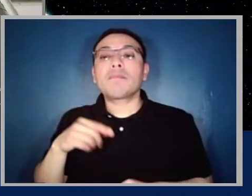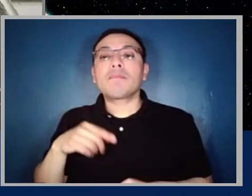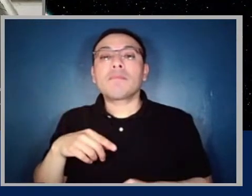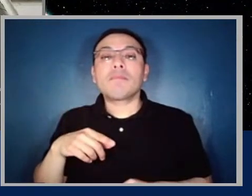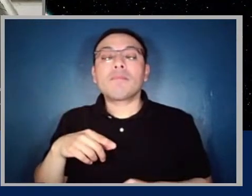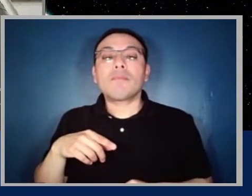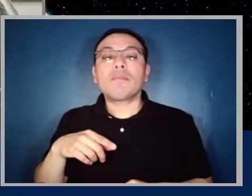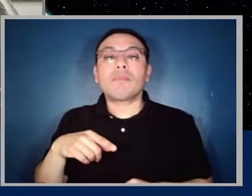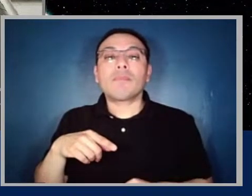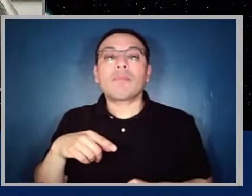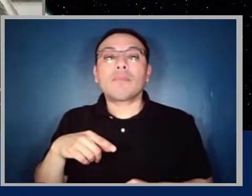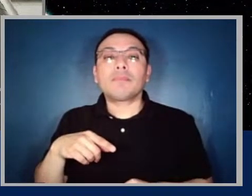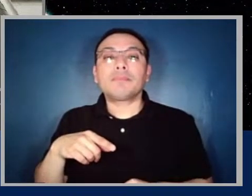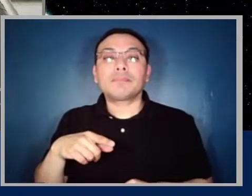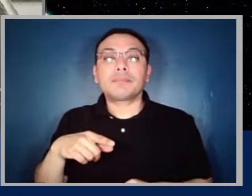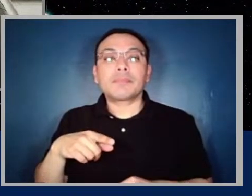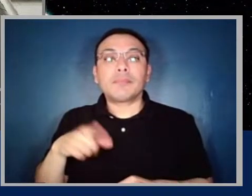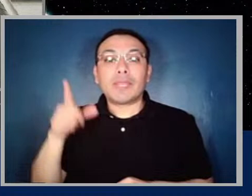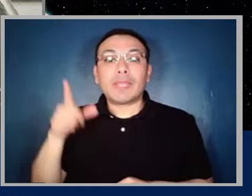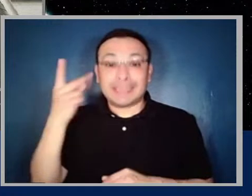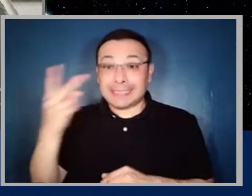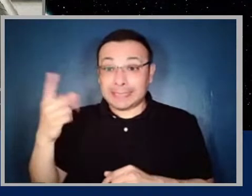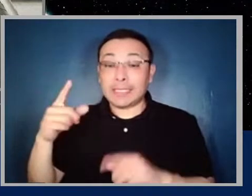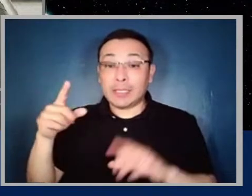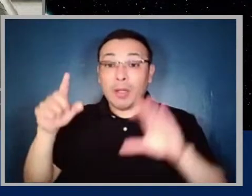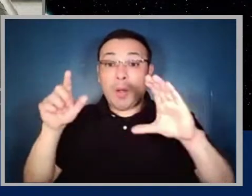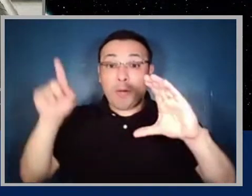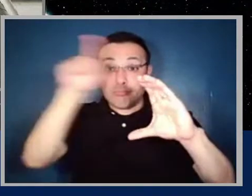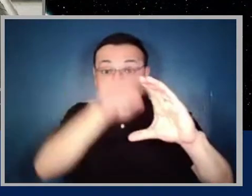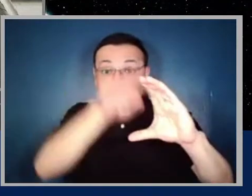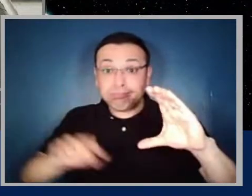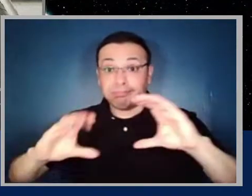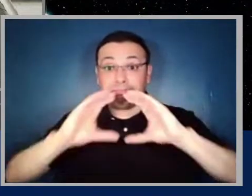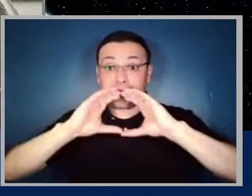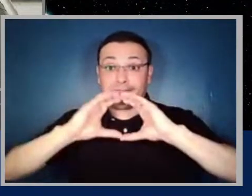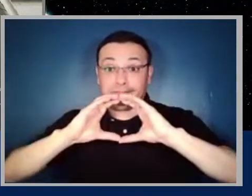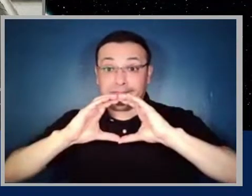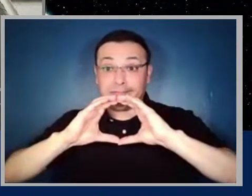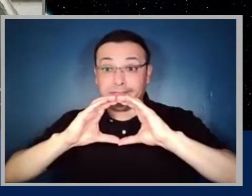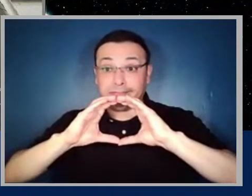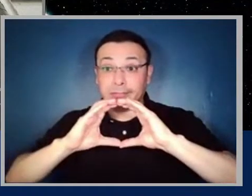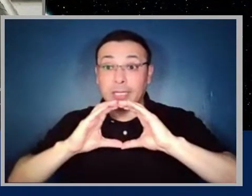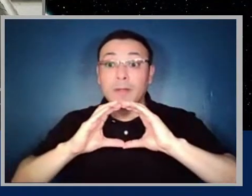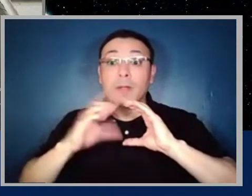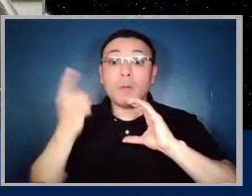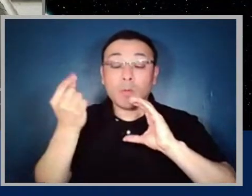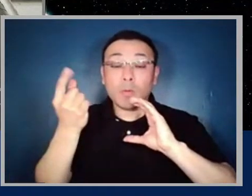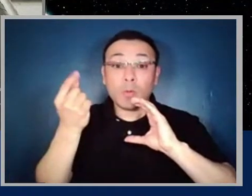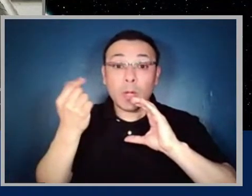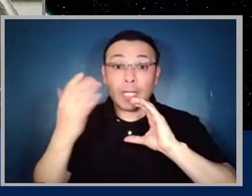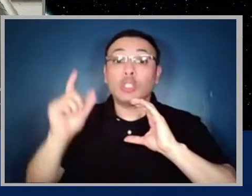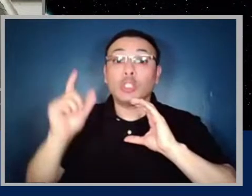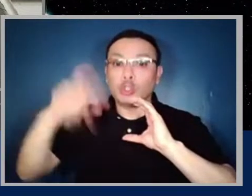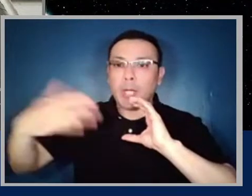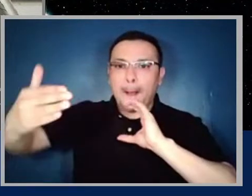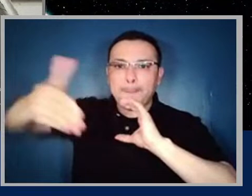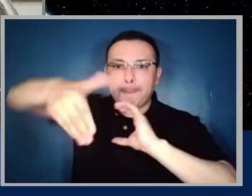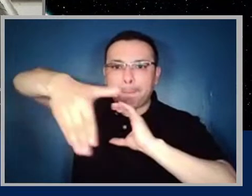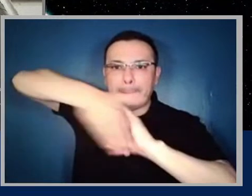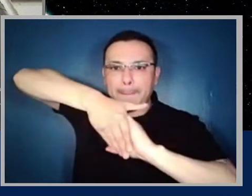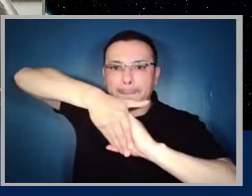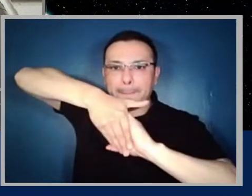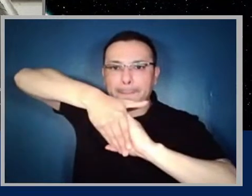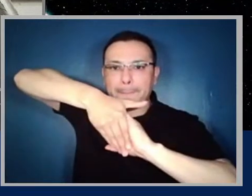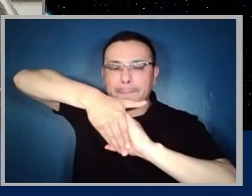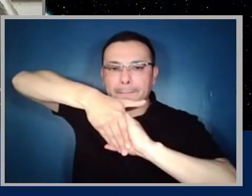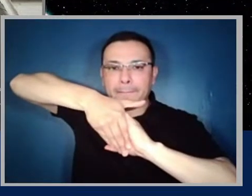talking about like these containers up here. You see these holes? Yeah. Normally there's a whole cover that goes up here over everything that's missing